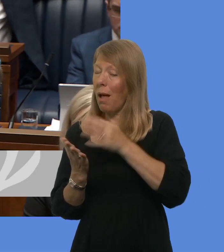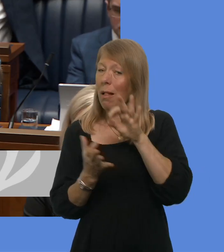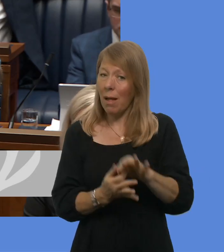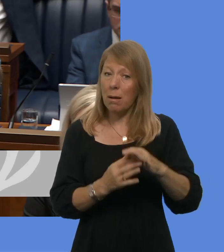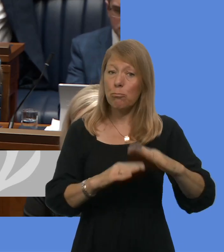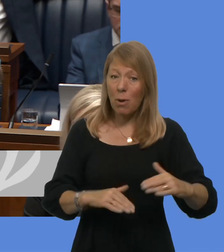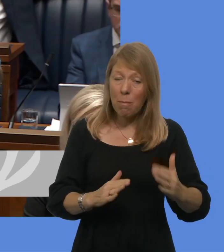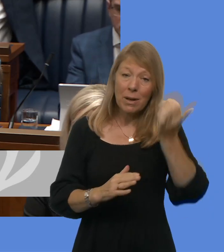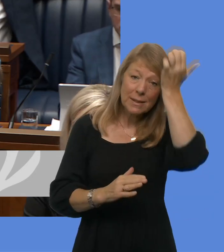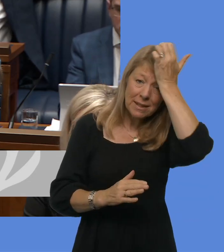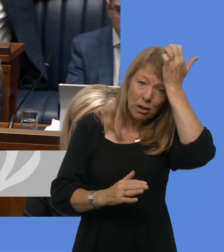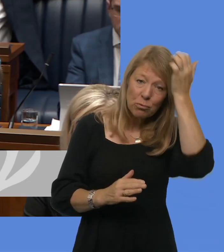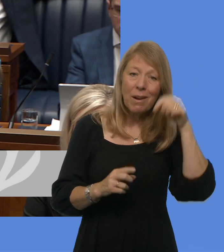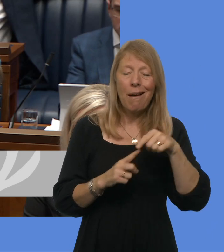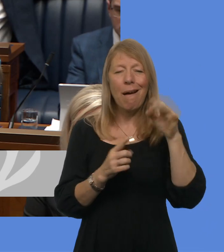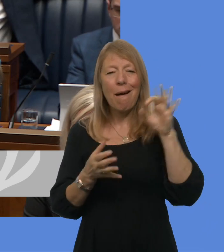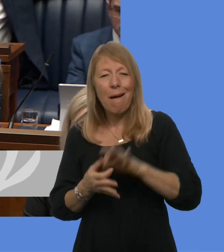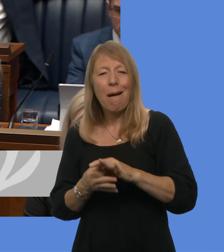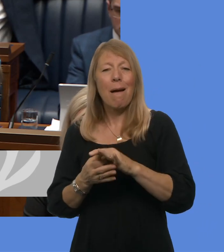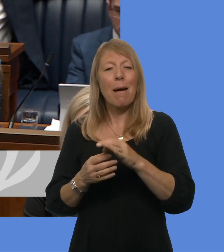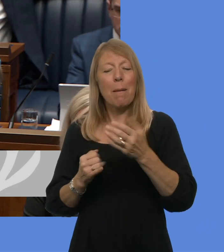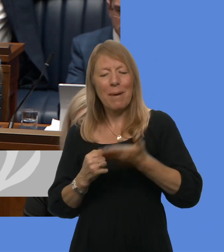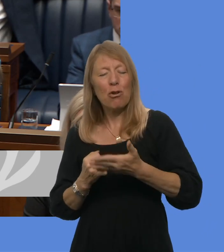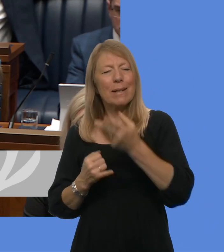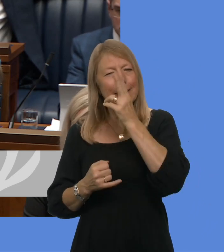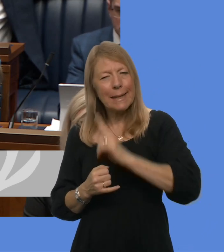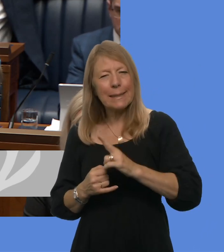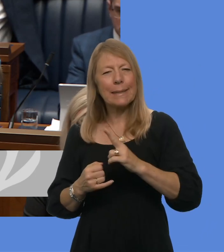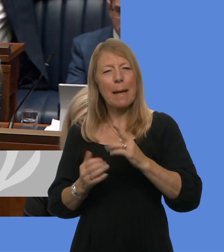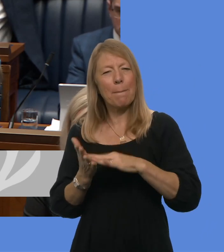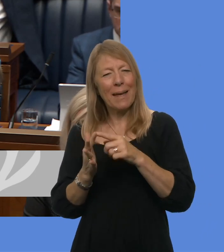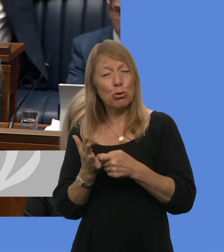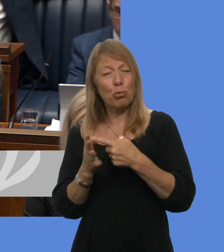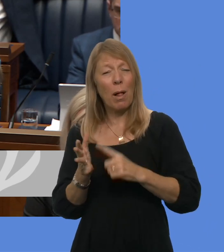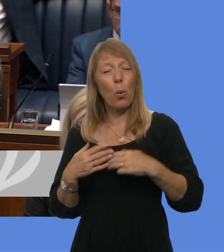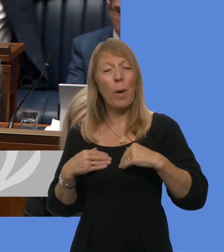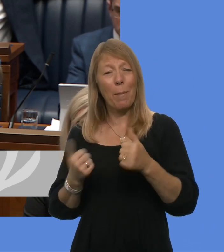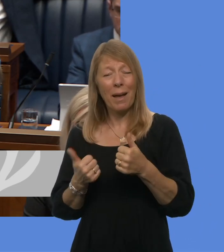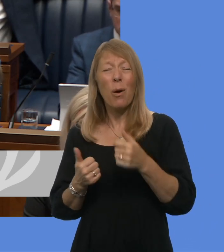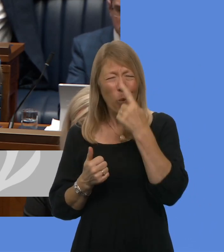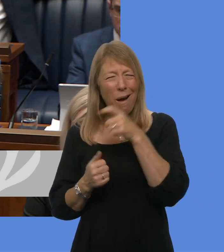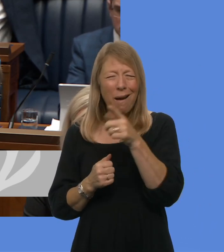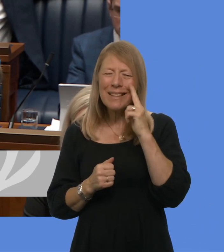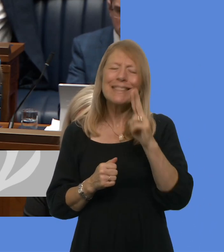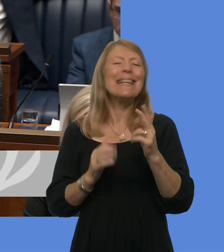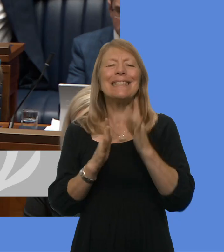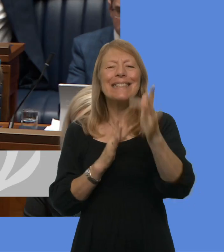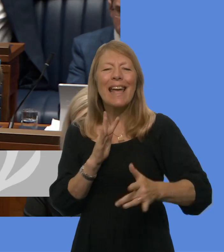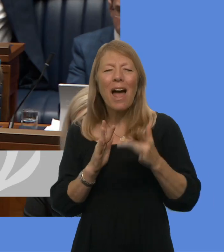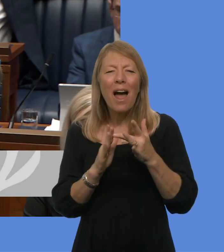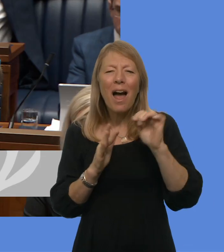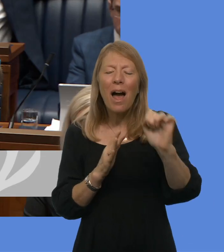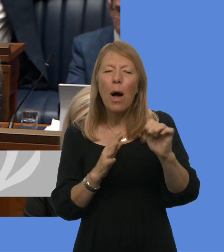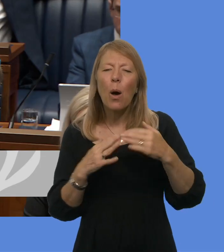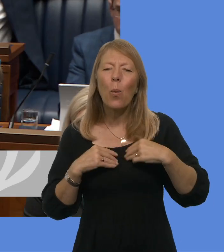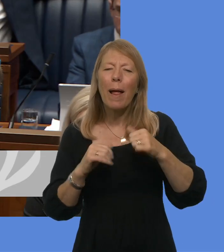dignity and menstrual wellbeing, which are available to download on the Period Dignity Hub. There are also accompanying films and posters